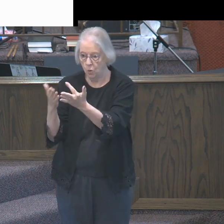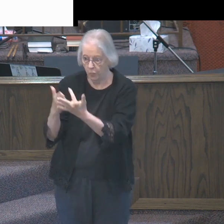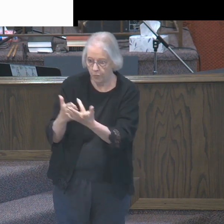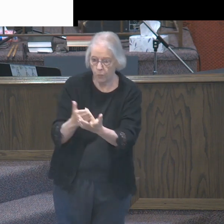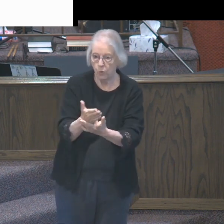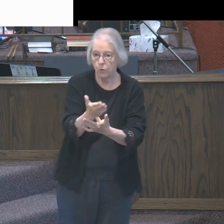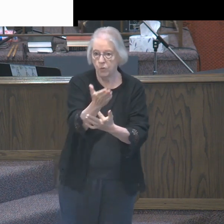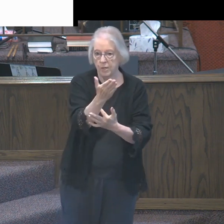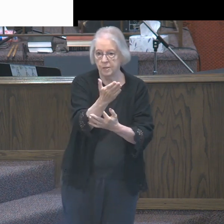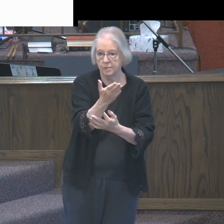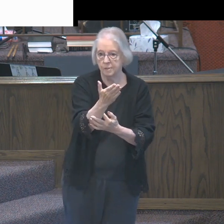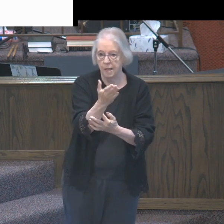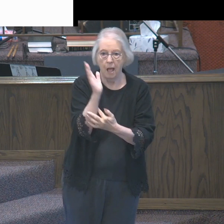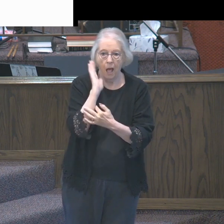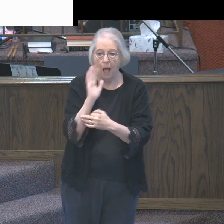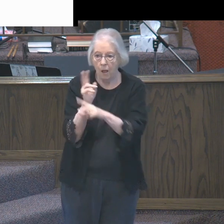to the end.